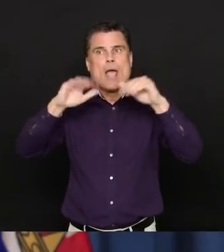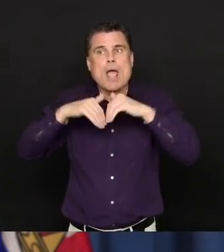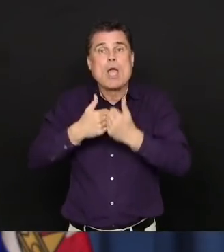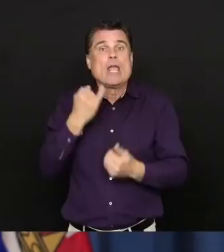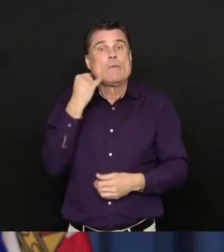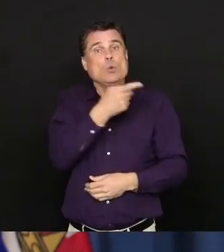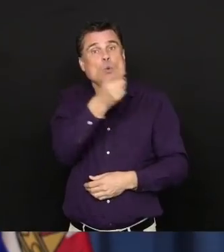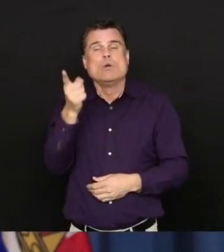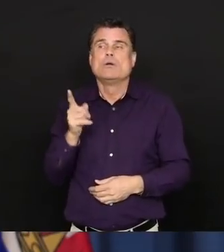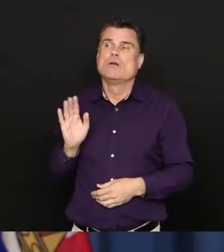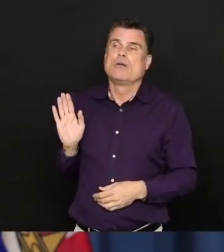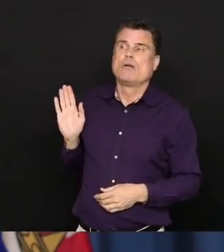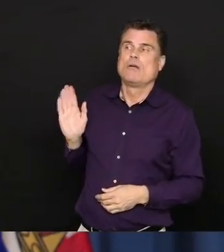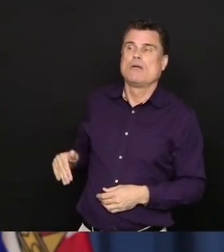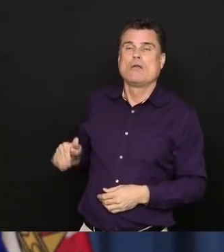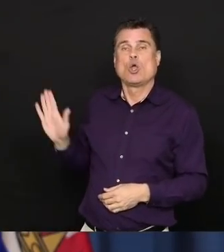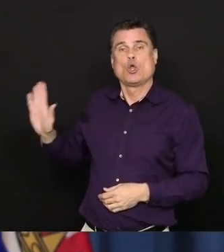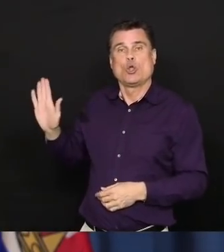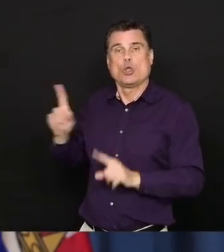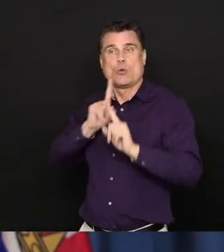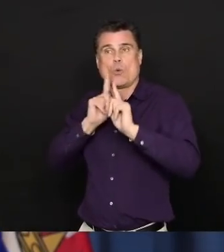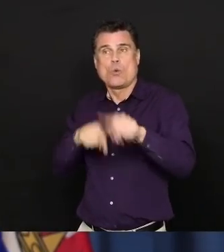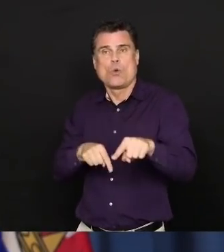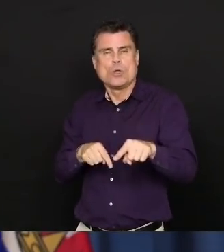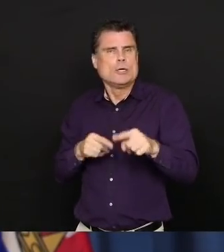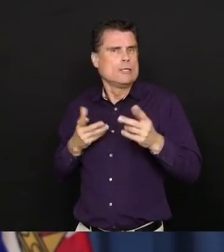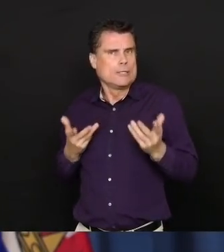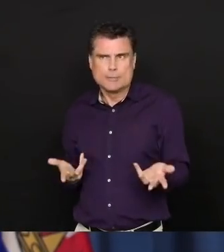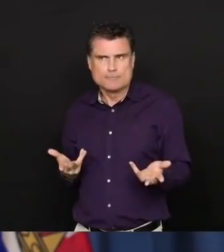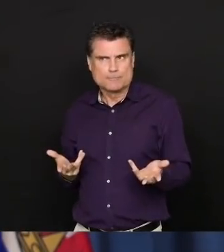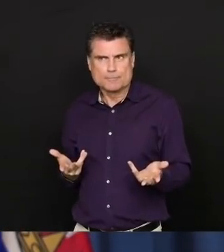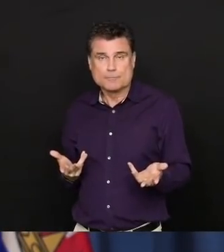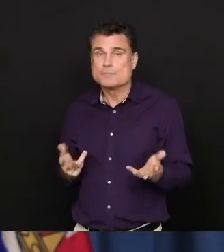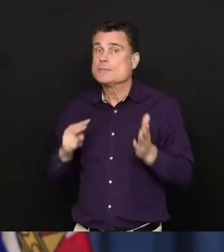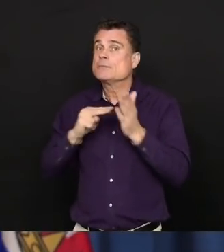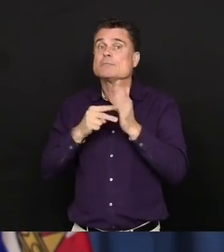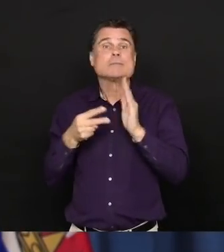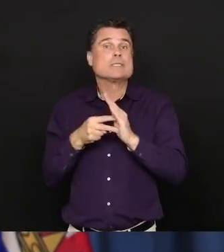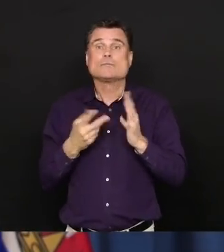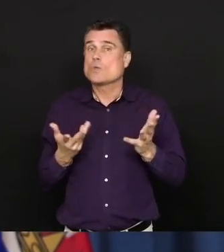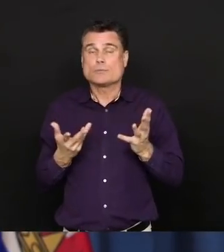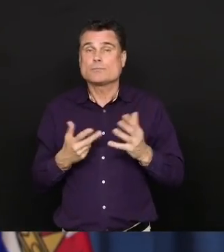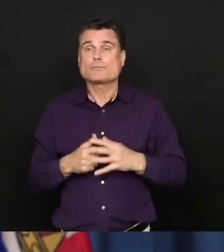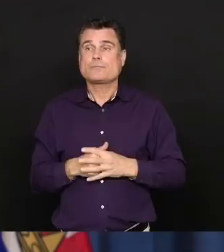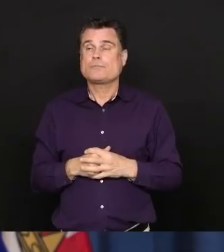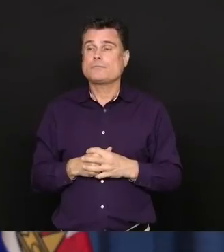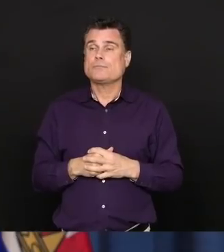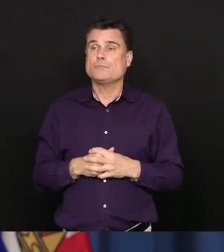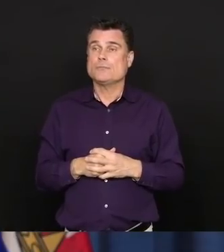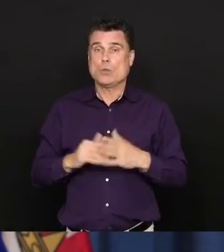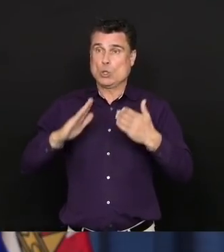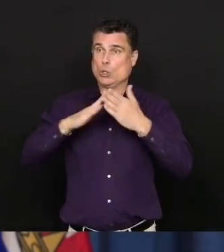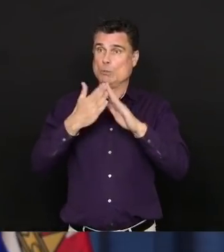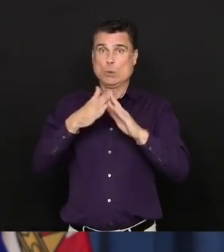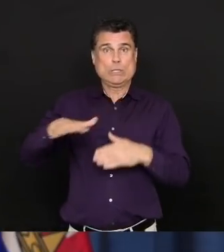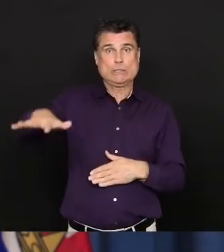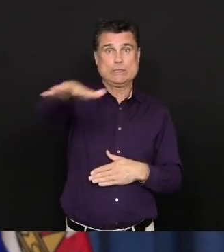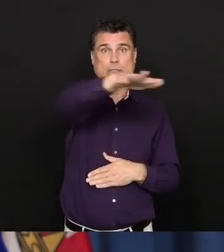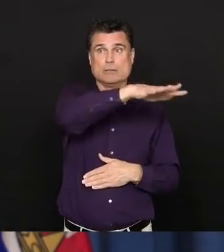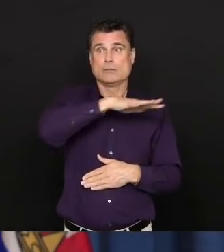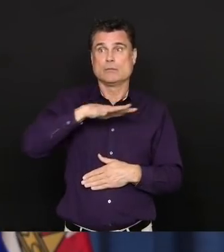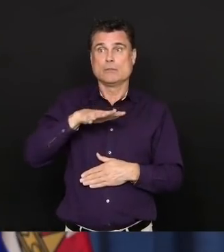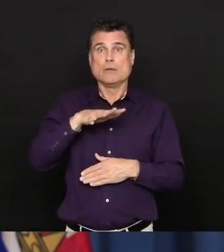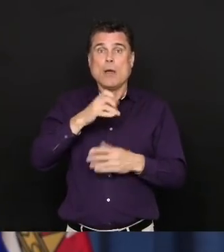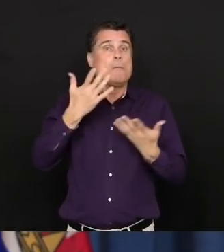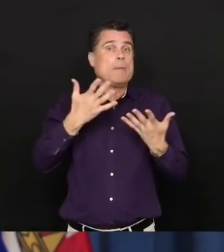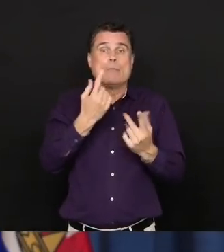will require, in addition to all the things I've described in many cases, the support of the community, because we need individuals